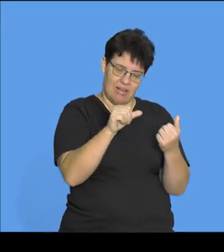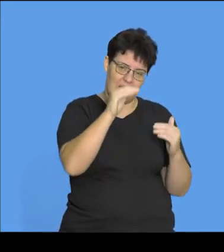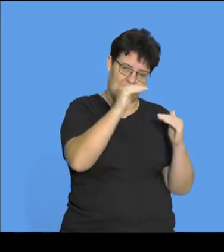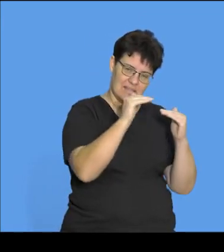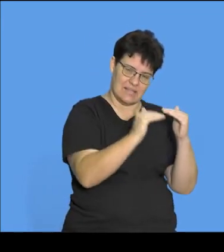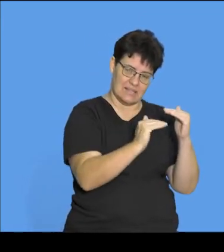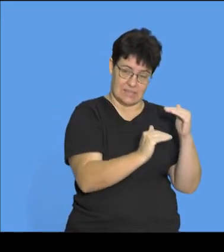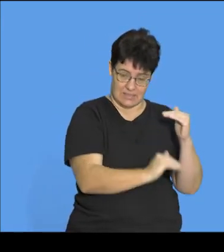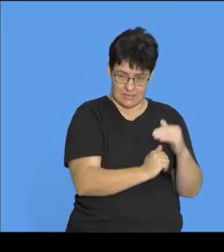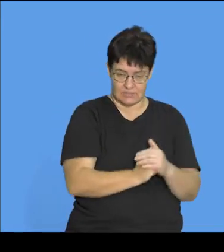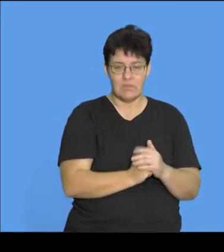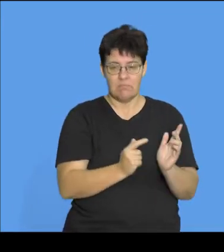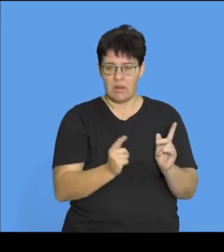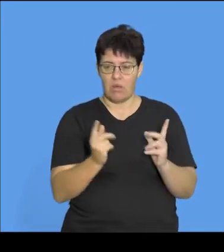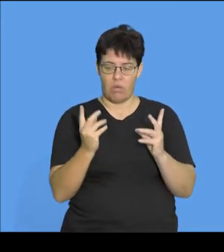luteum then gradually